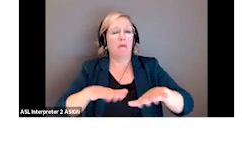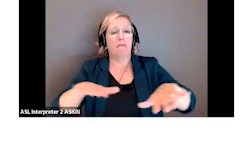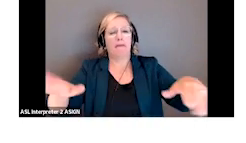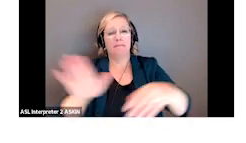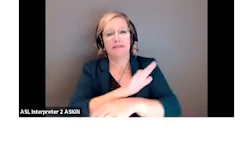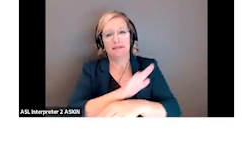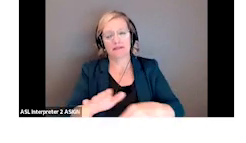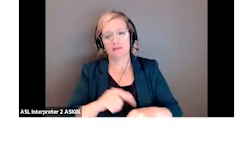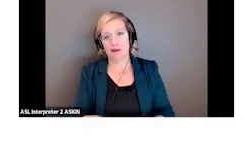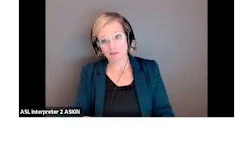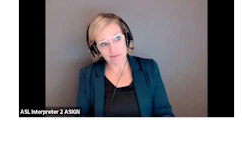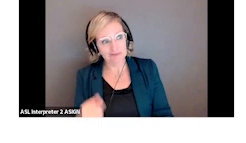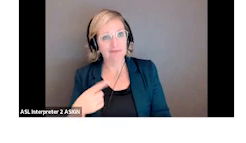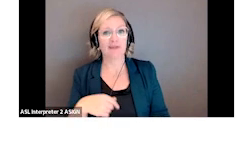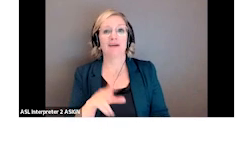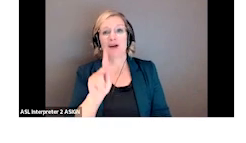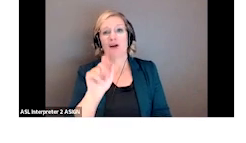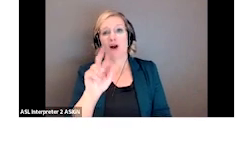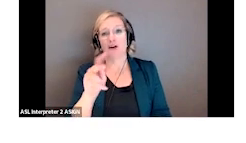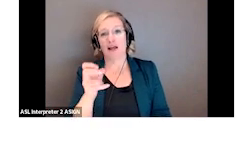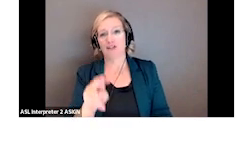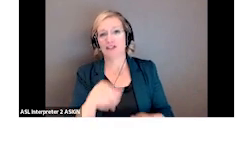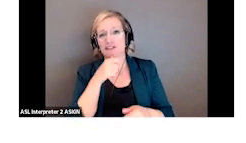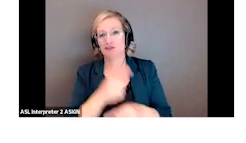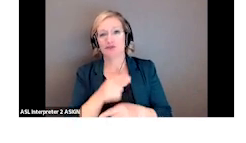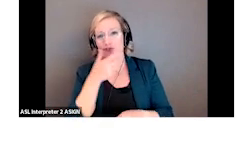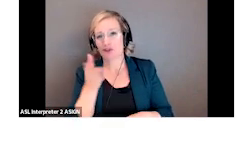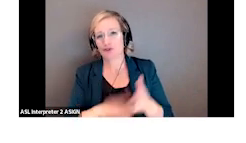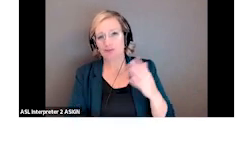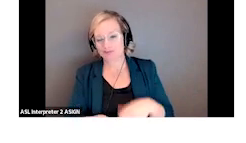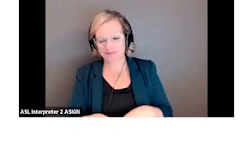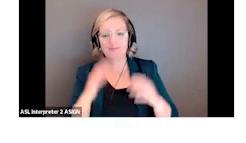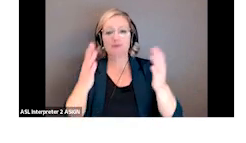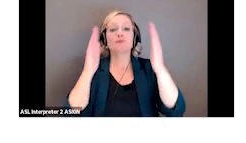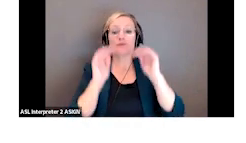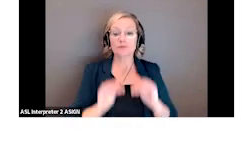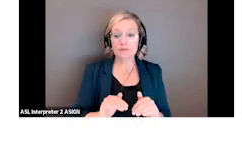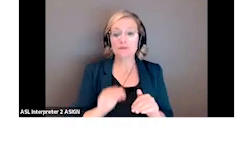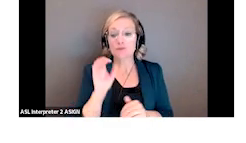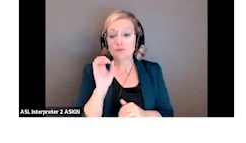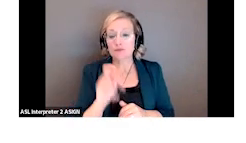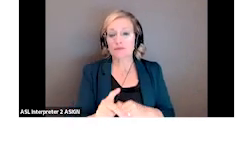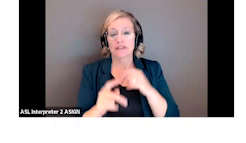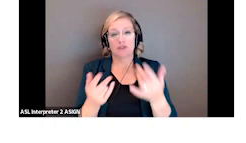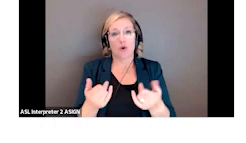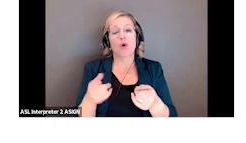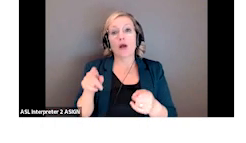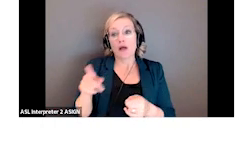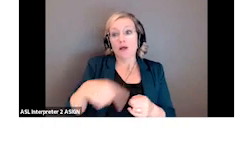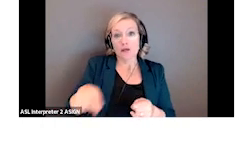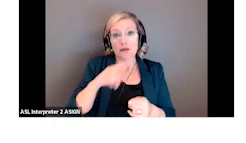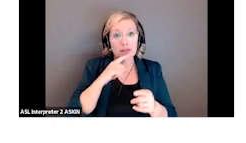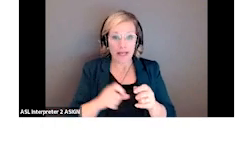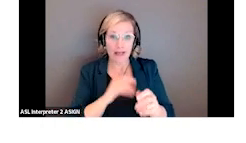Yeah, and then definitely be very careful about reaching out to Amazon or reaching out